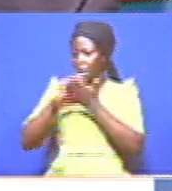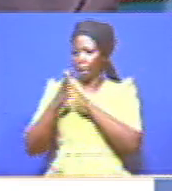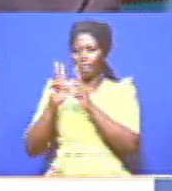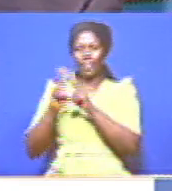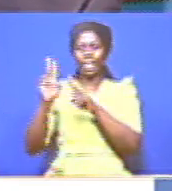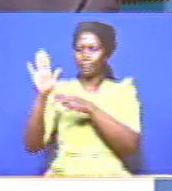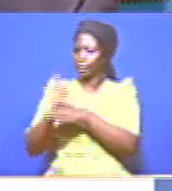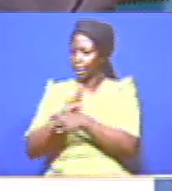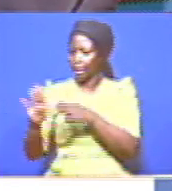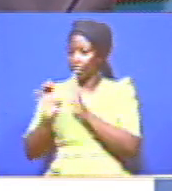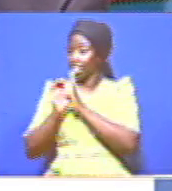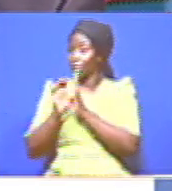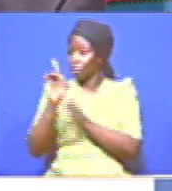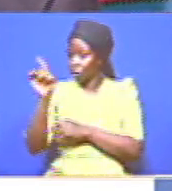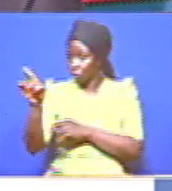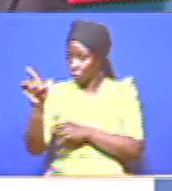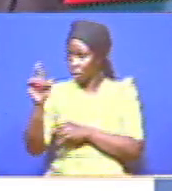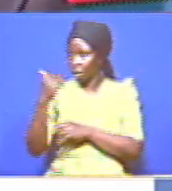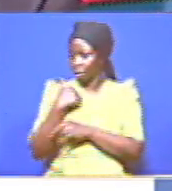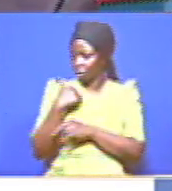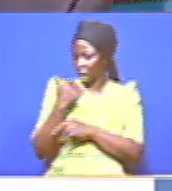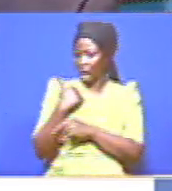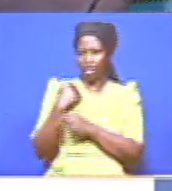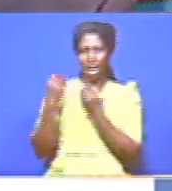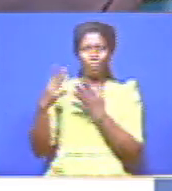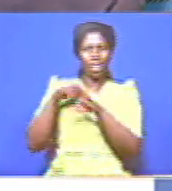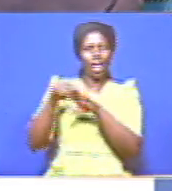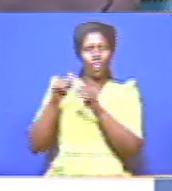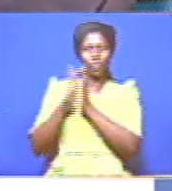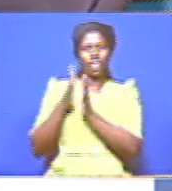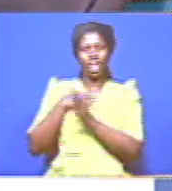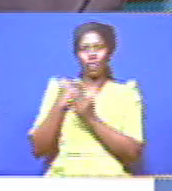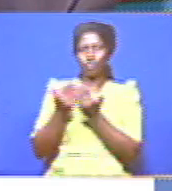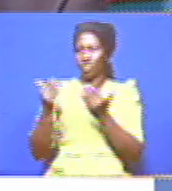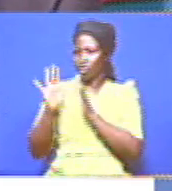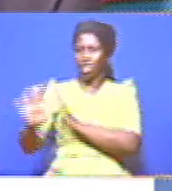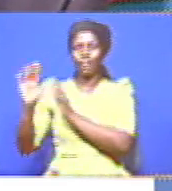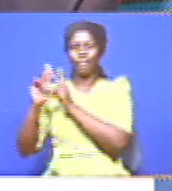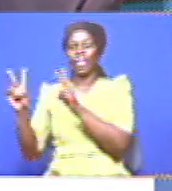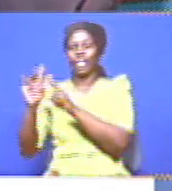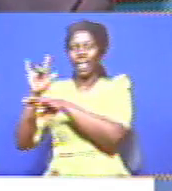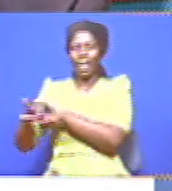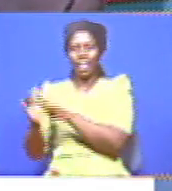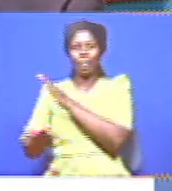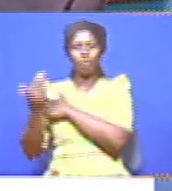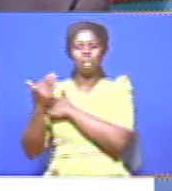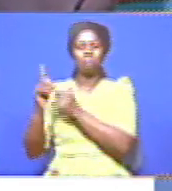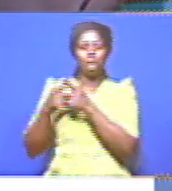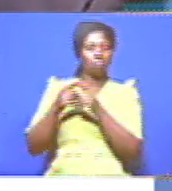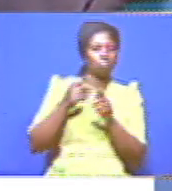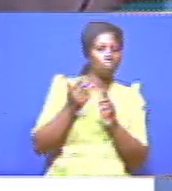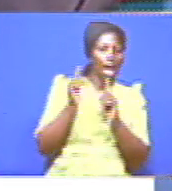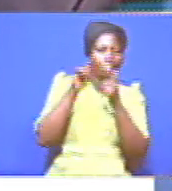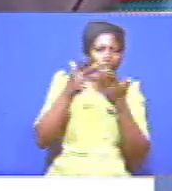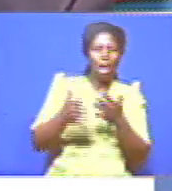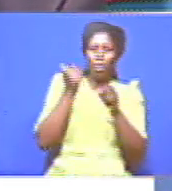Take for instance, me and you, how many hours are we with our children? We live very early in the morning. Right. We are late at this moment at the place working. Of work. Right.